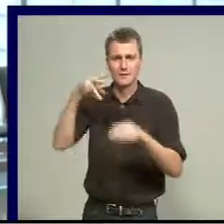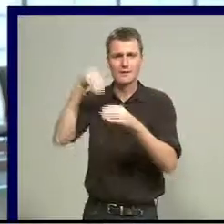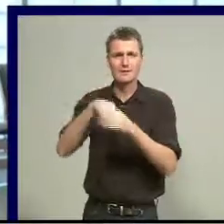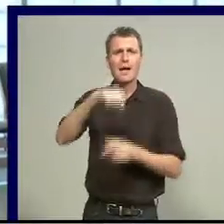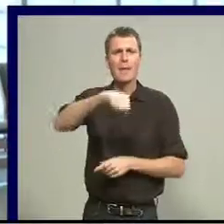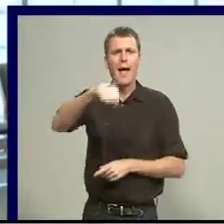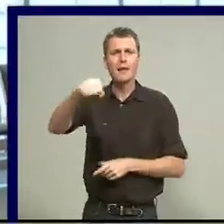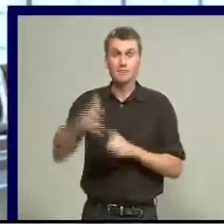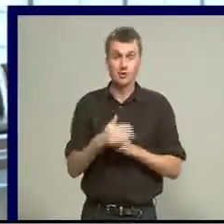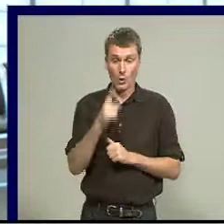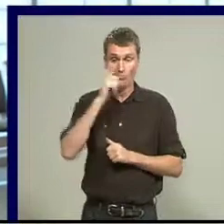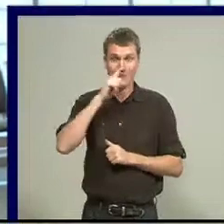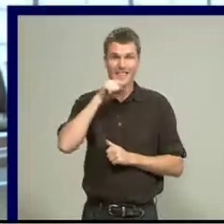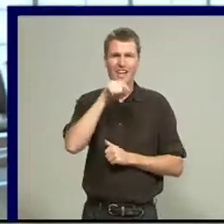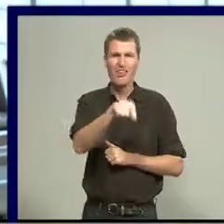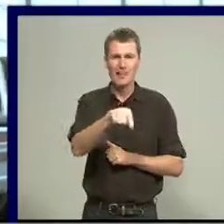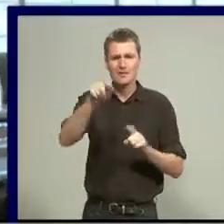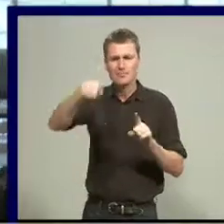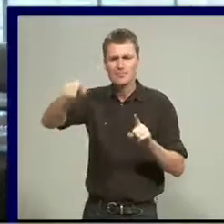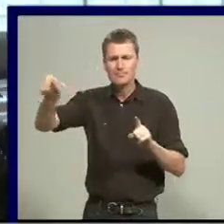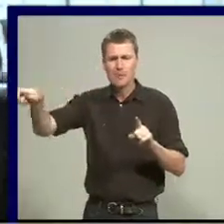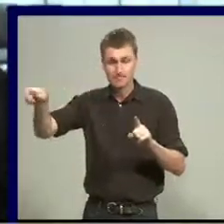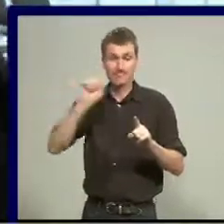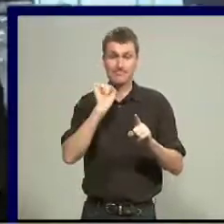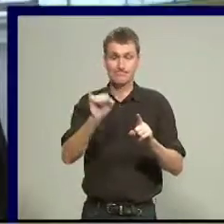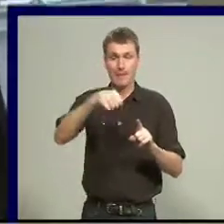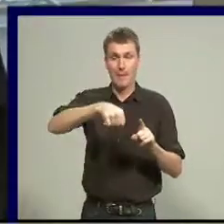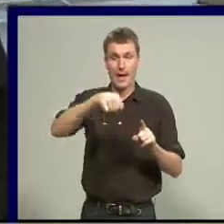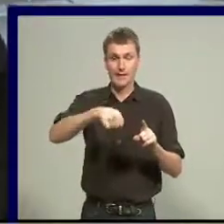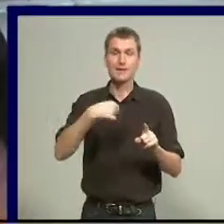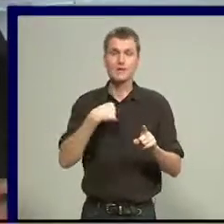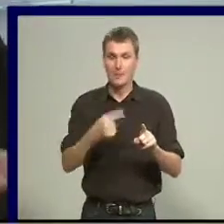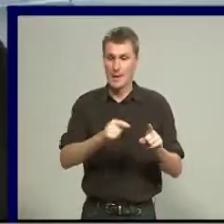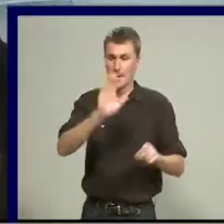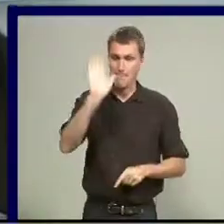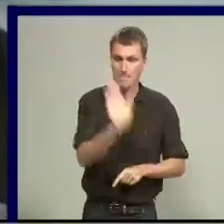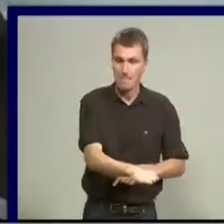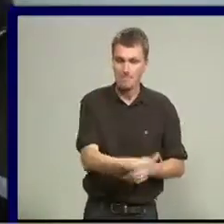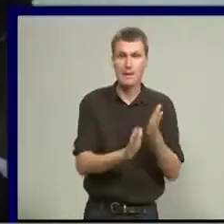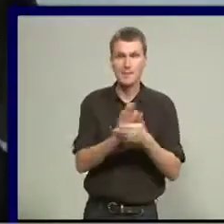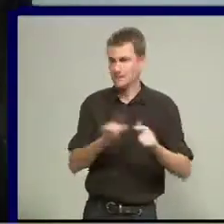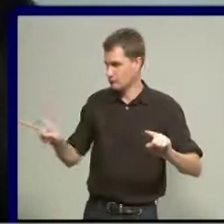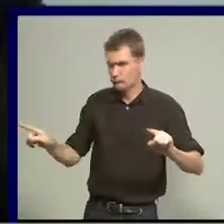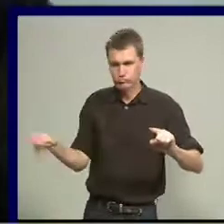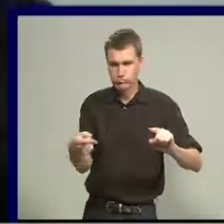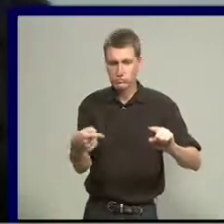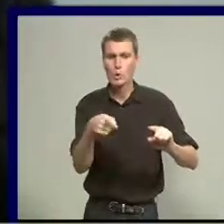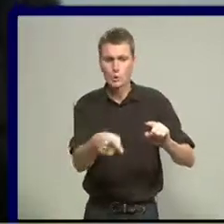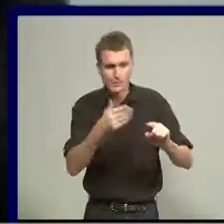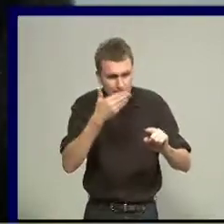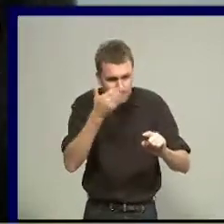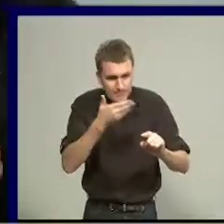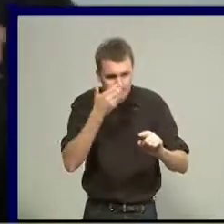were passengers' bags, the command when I hit the bag is seek. That's to draw her focus on to start sniffing the bag, and then